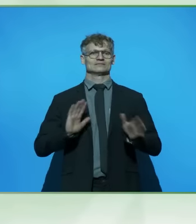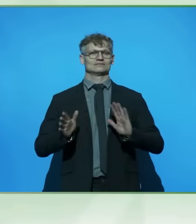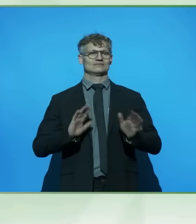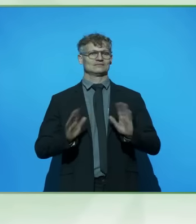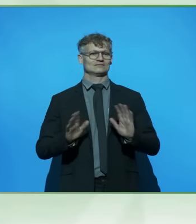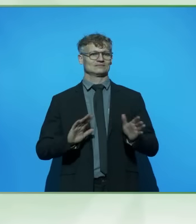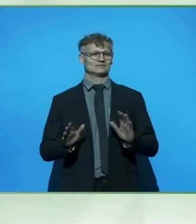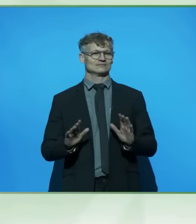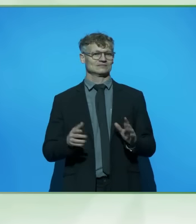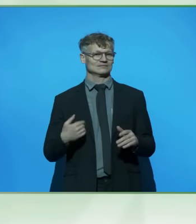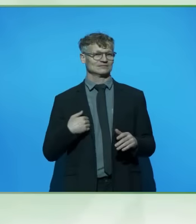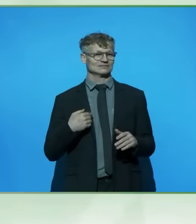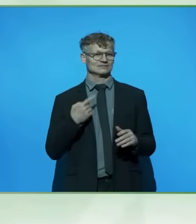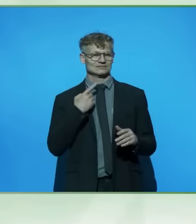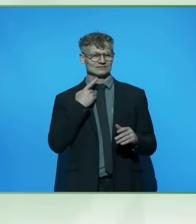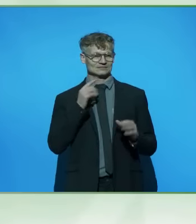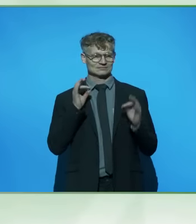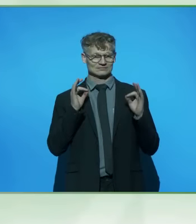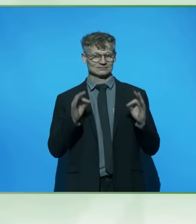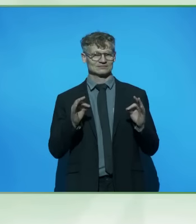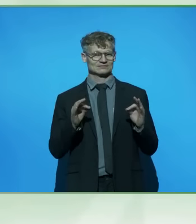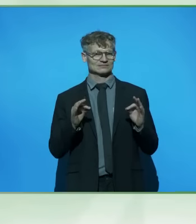I see zero. Okay.